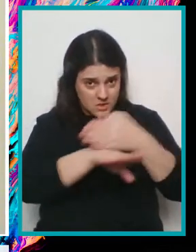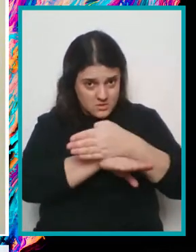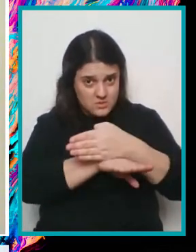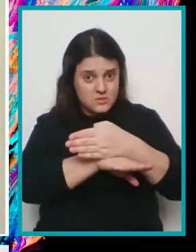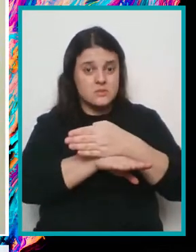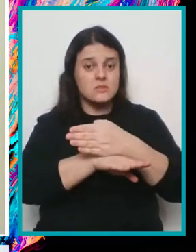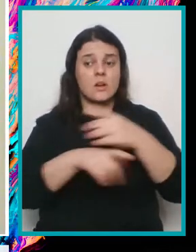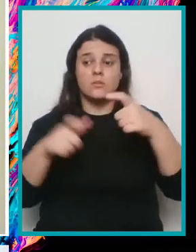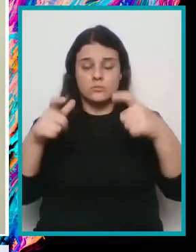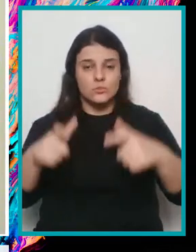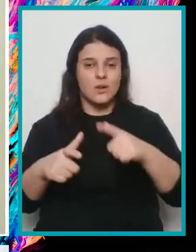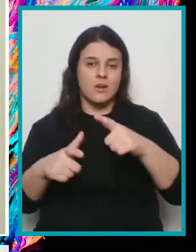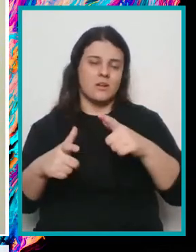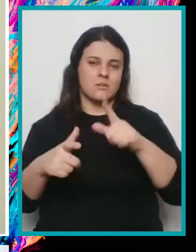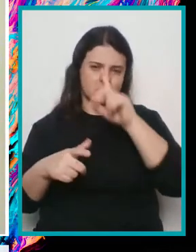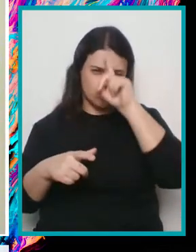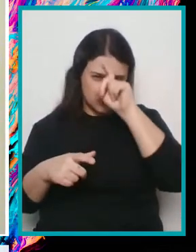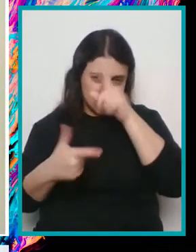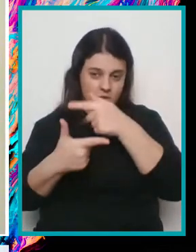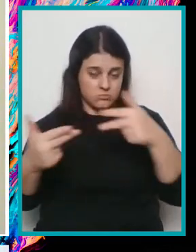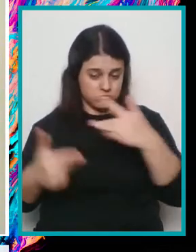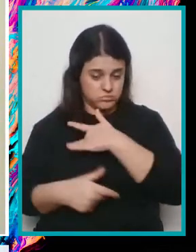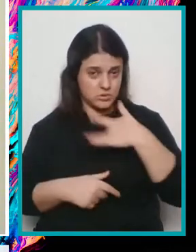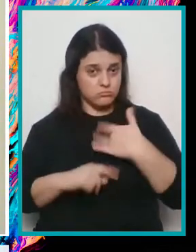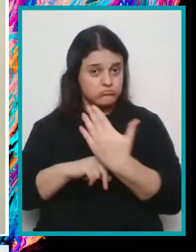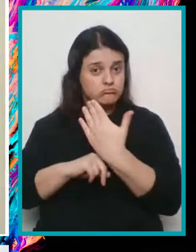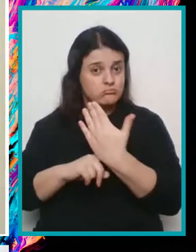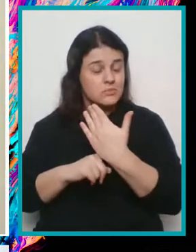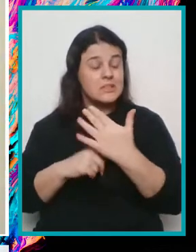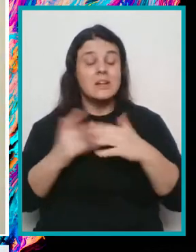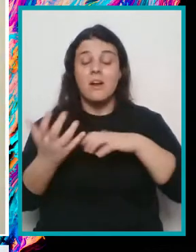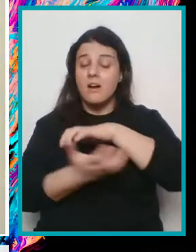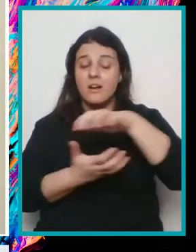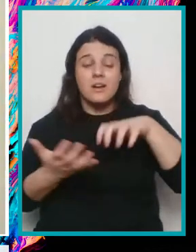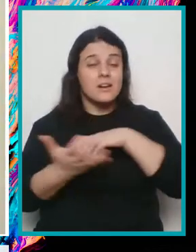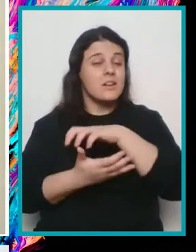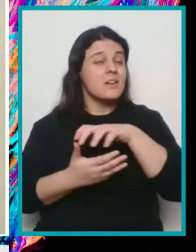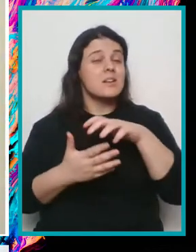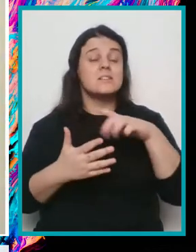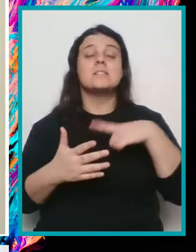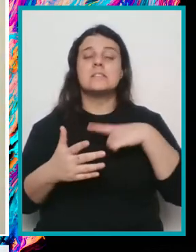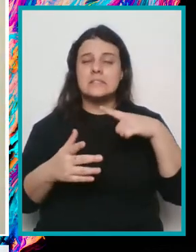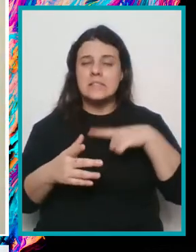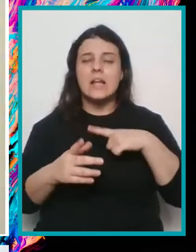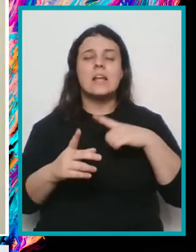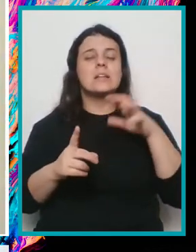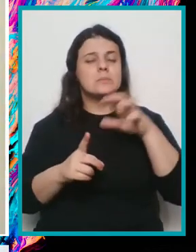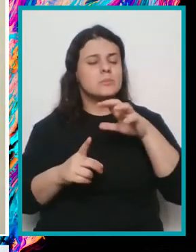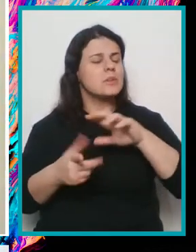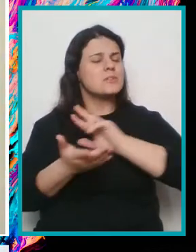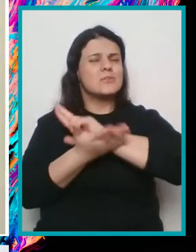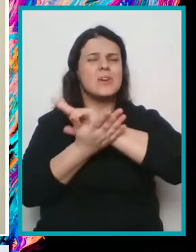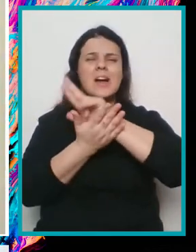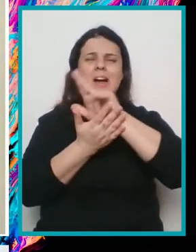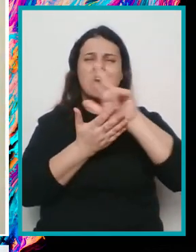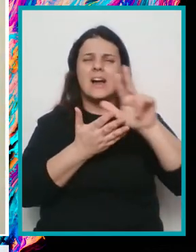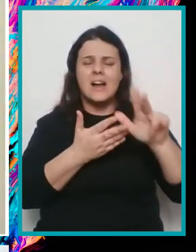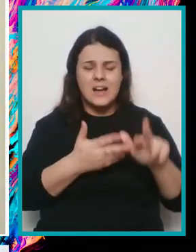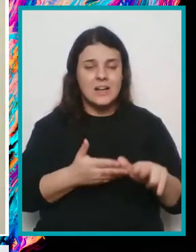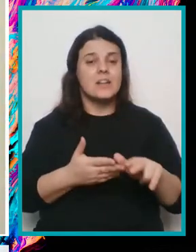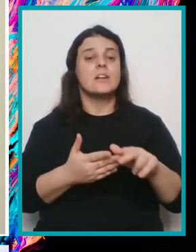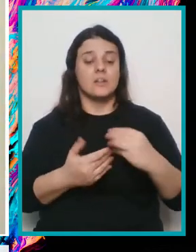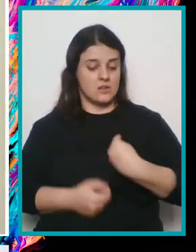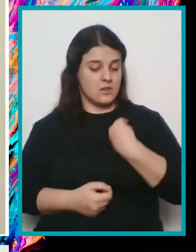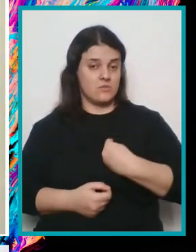is why it is important that we put an end to the industries that have caused the climate